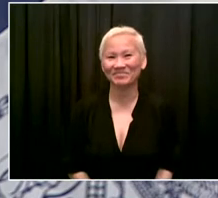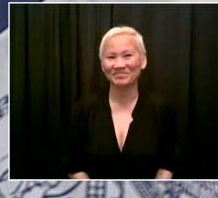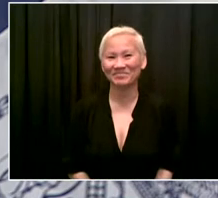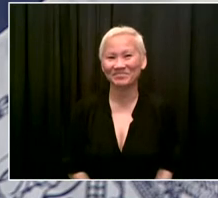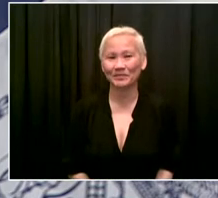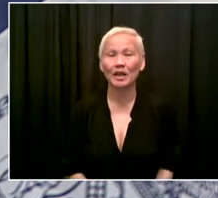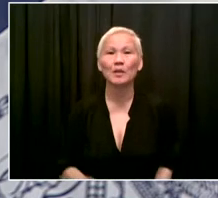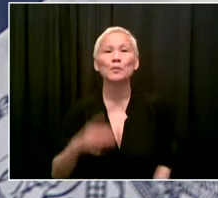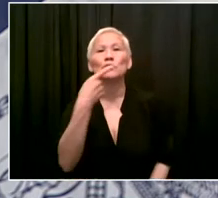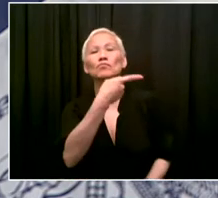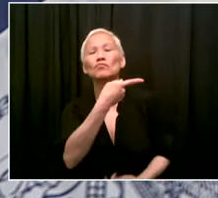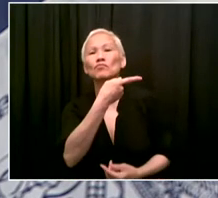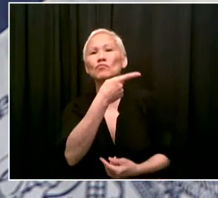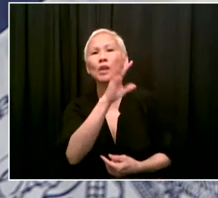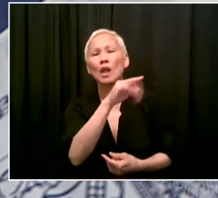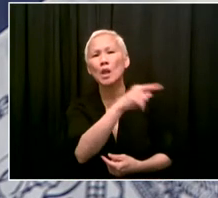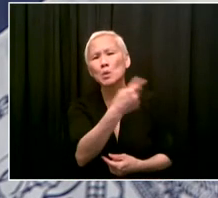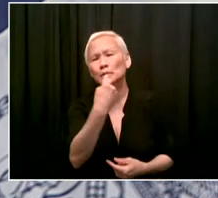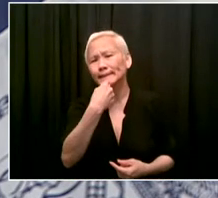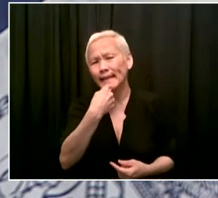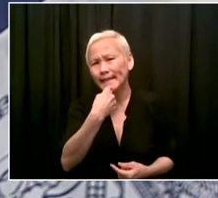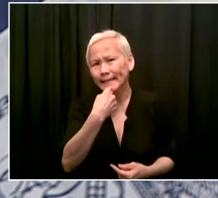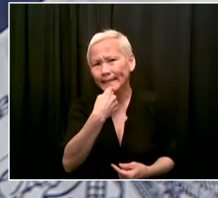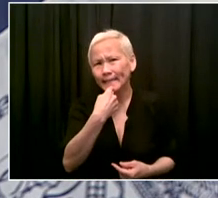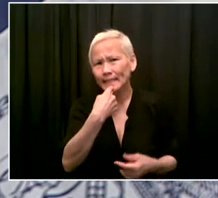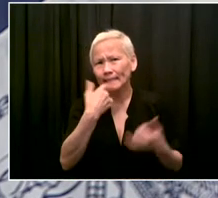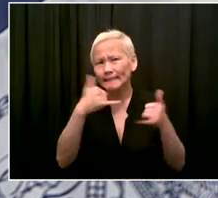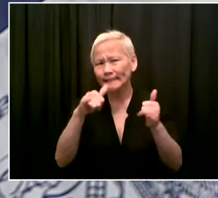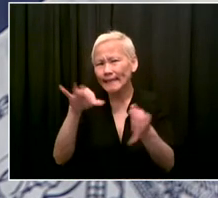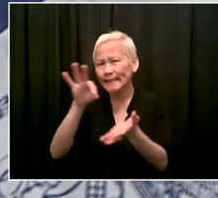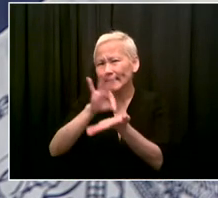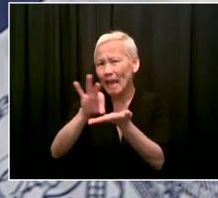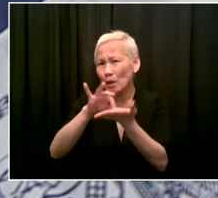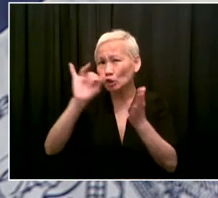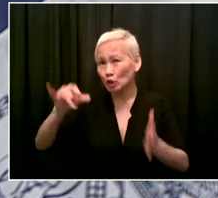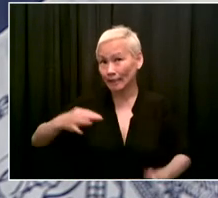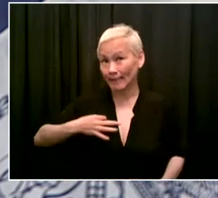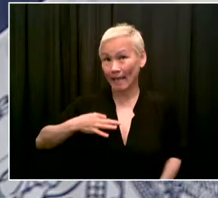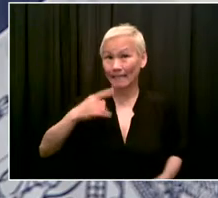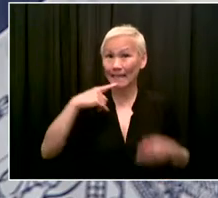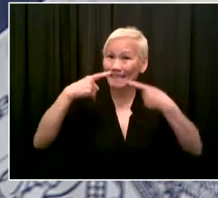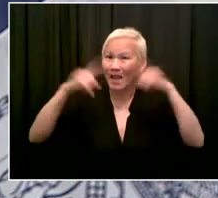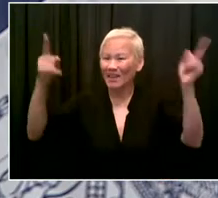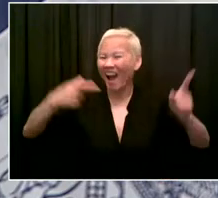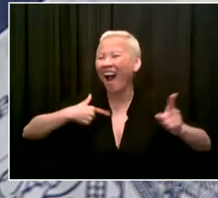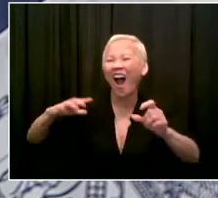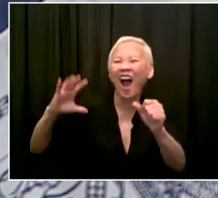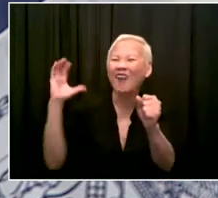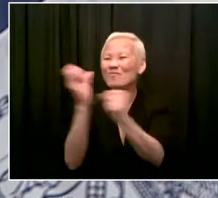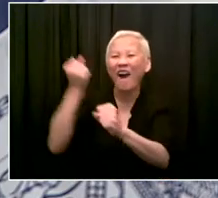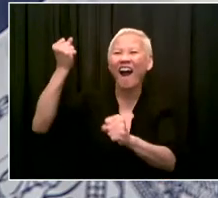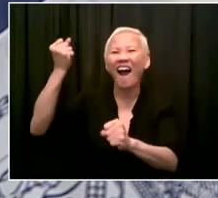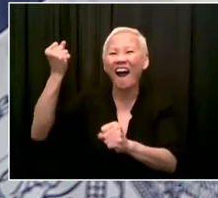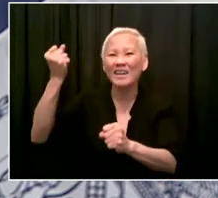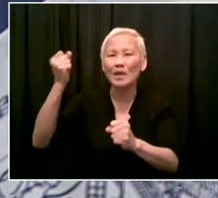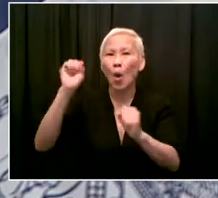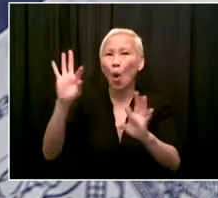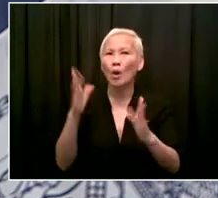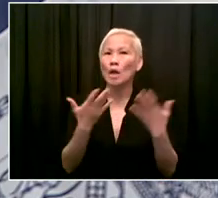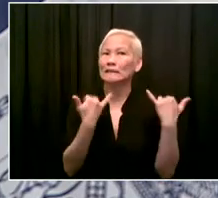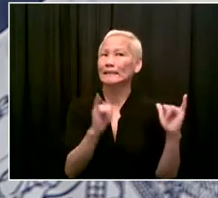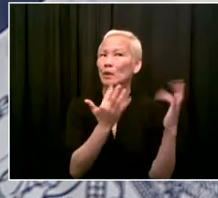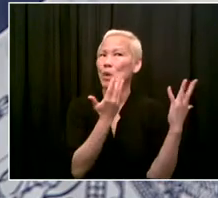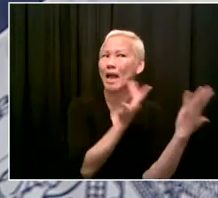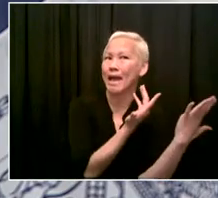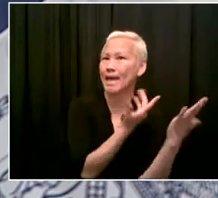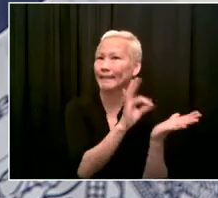avoid claiming victory? I mean, what do you expect from the candidates? Look, it's a new model that we all have